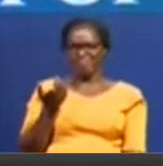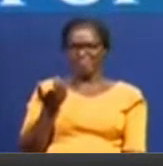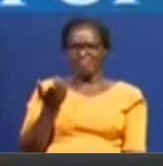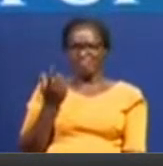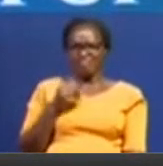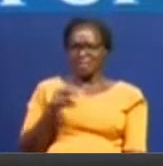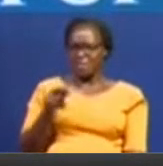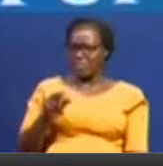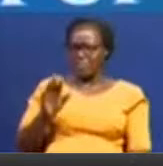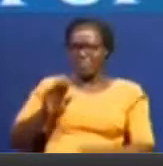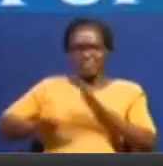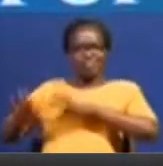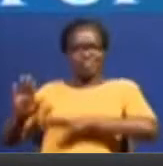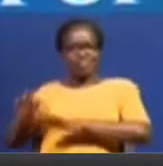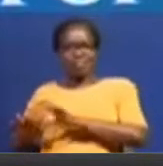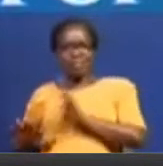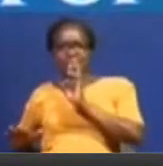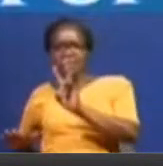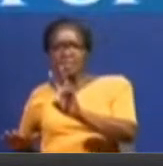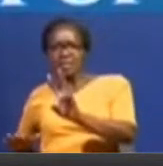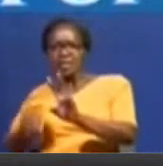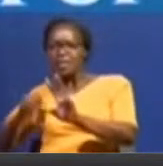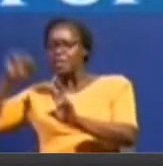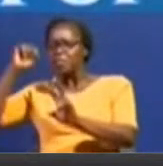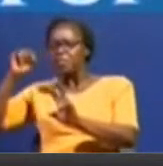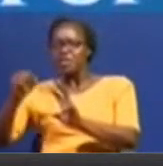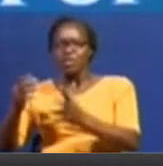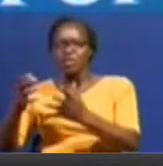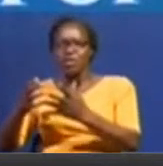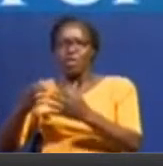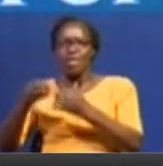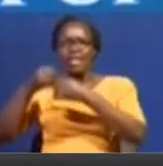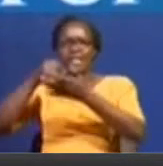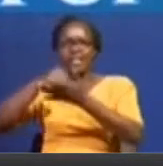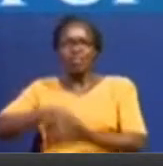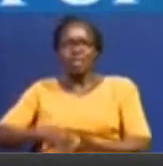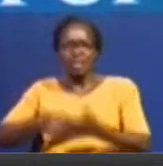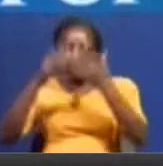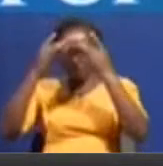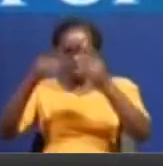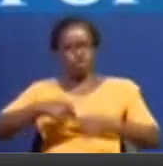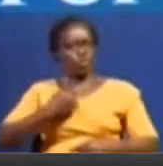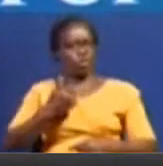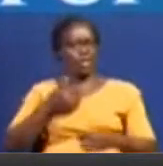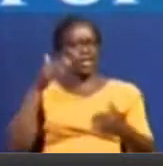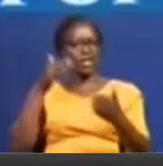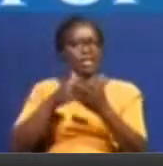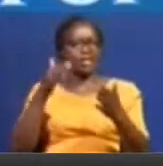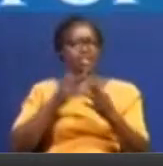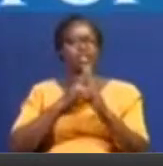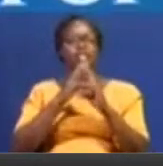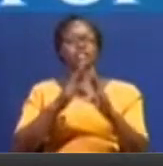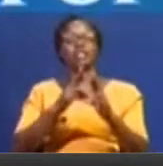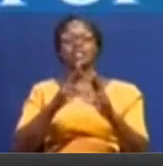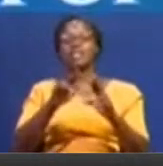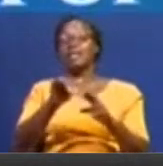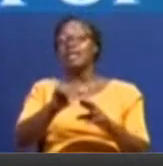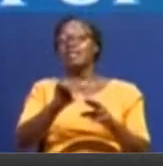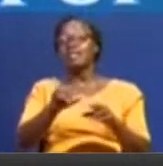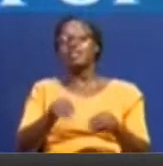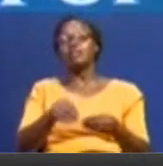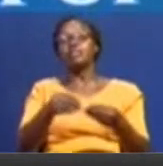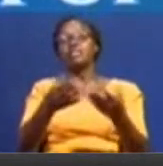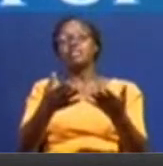sit back and let the political class be able to influence my decision against the results that have